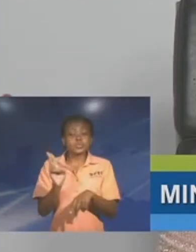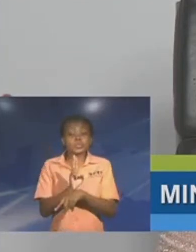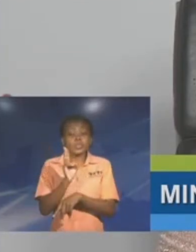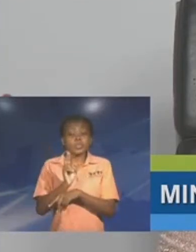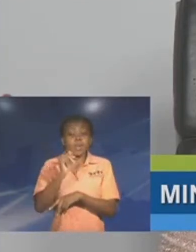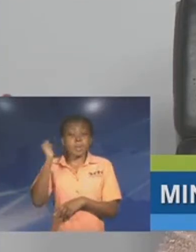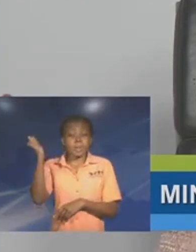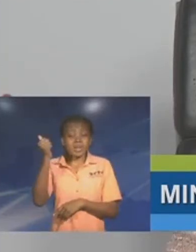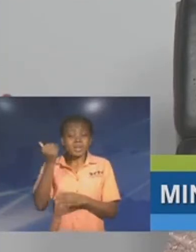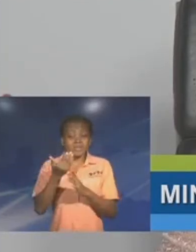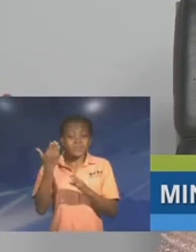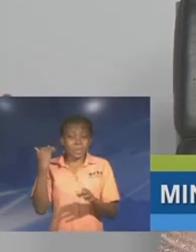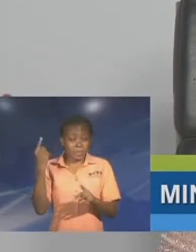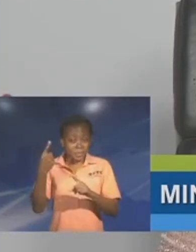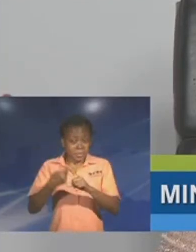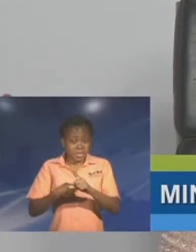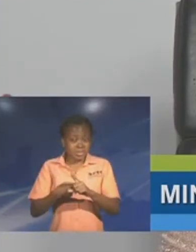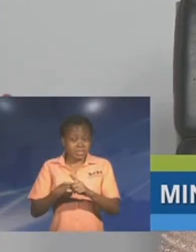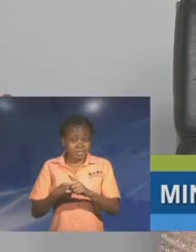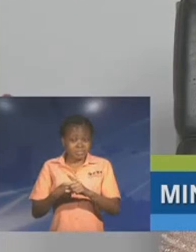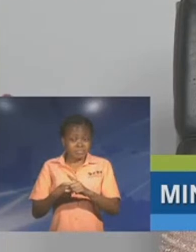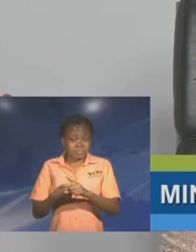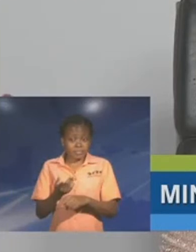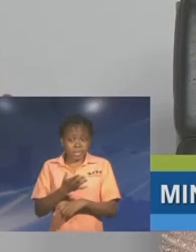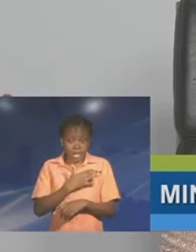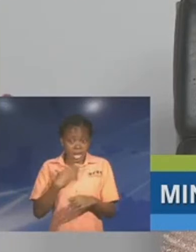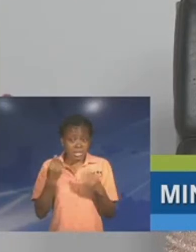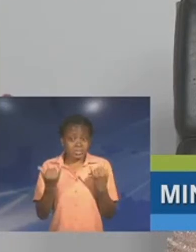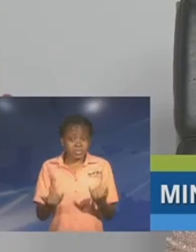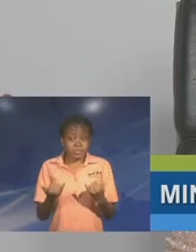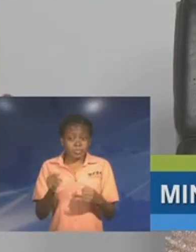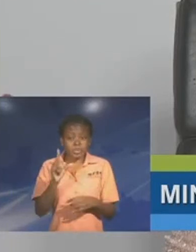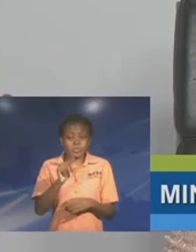past month. And at present, 20% of the